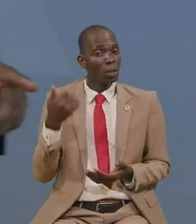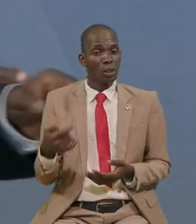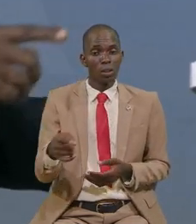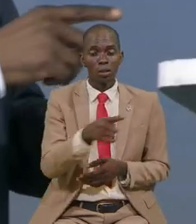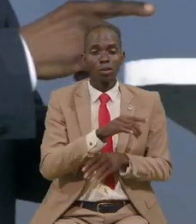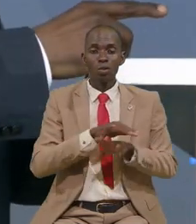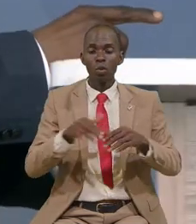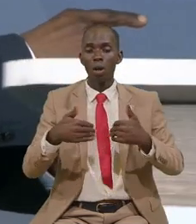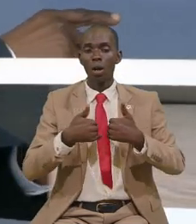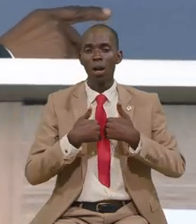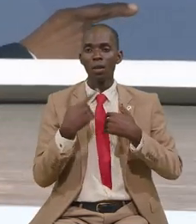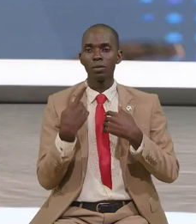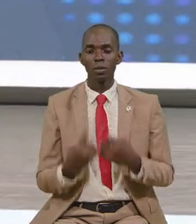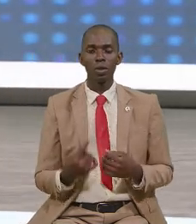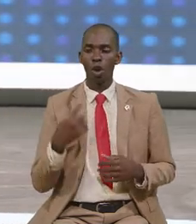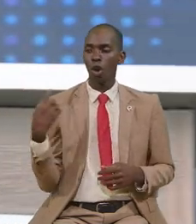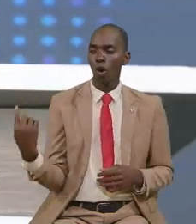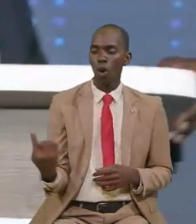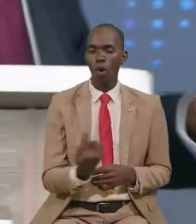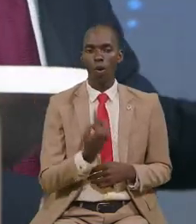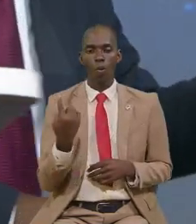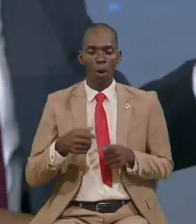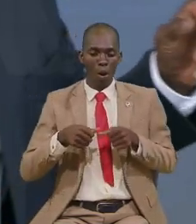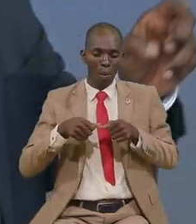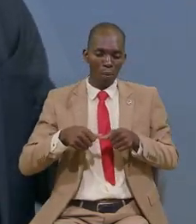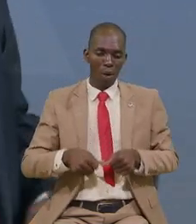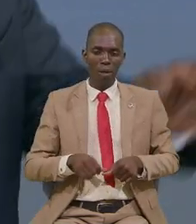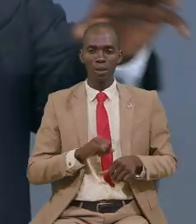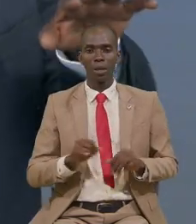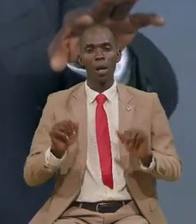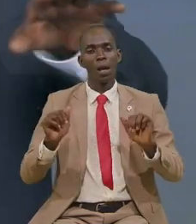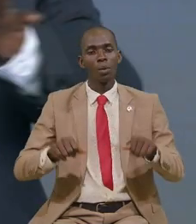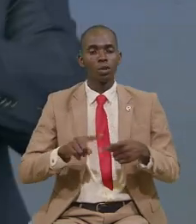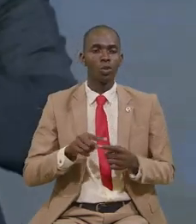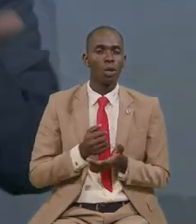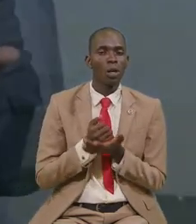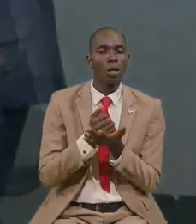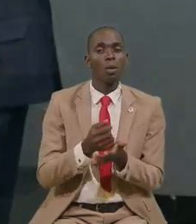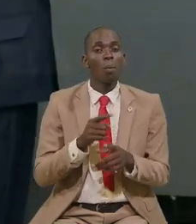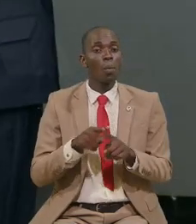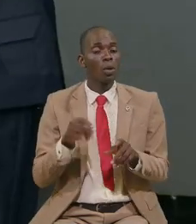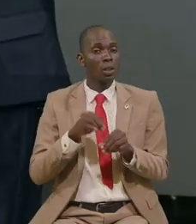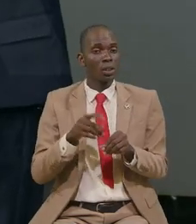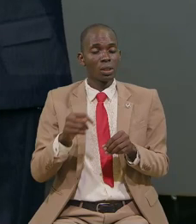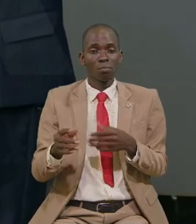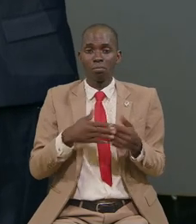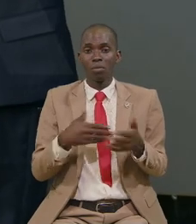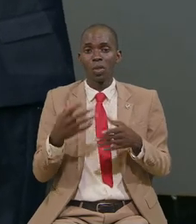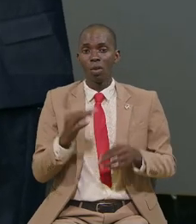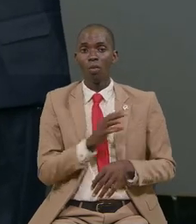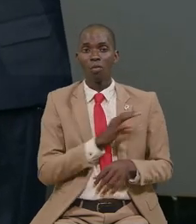have the always abiding ability to help. But in the case of Christ,